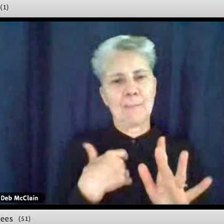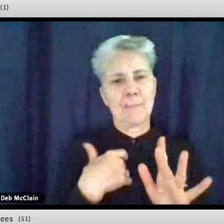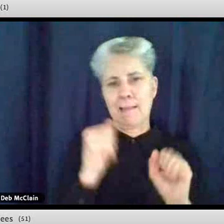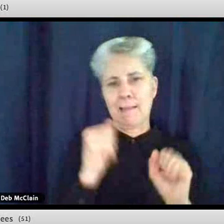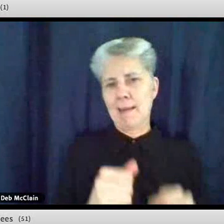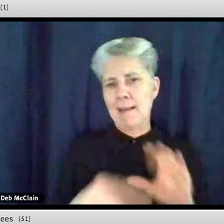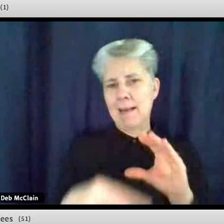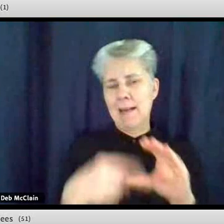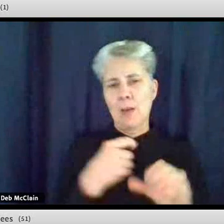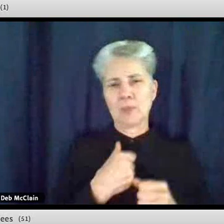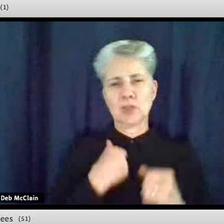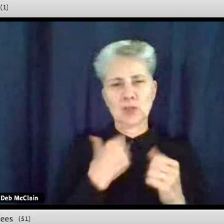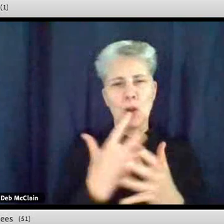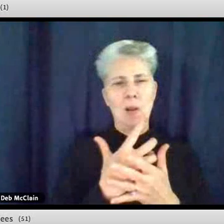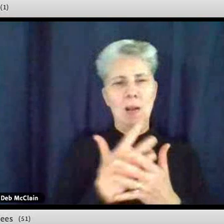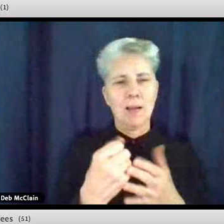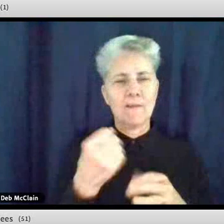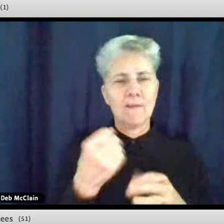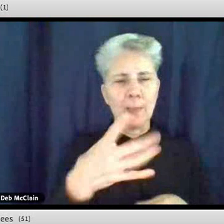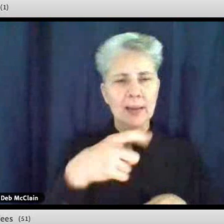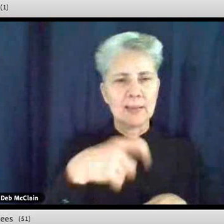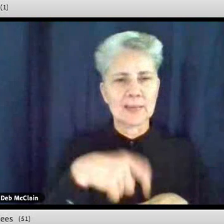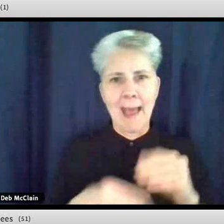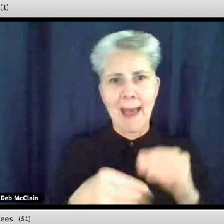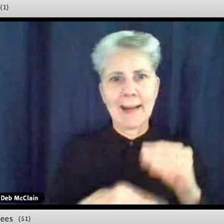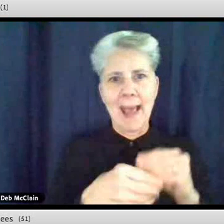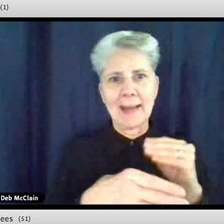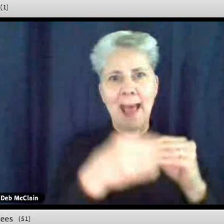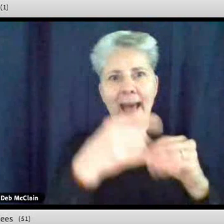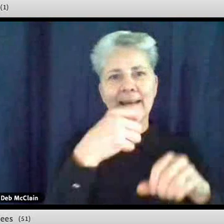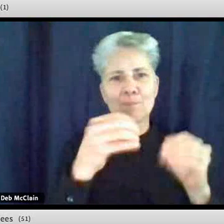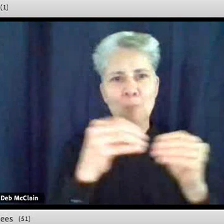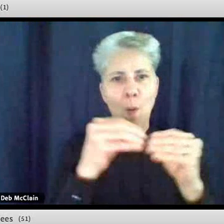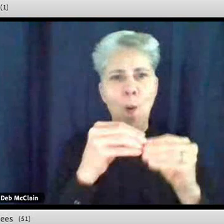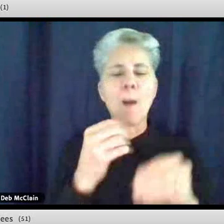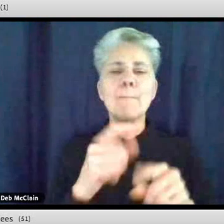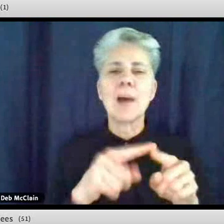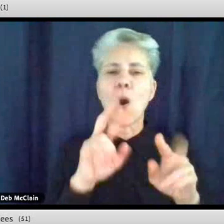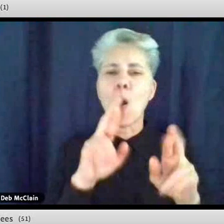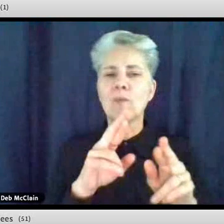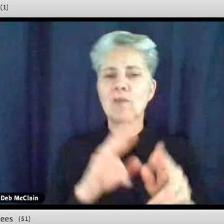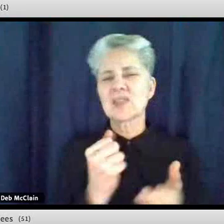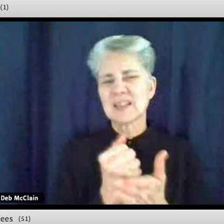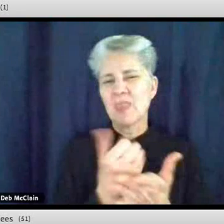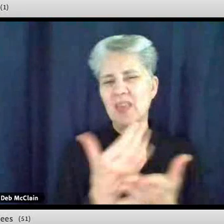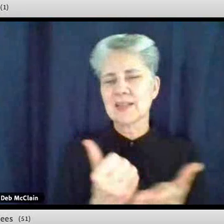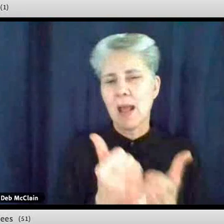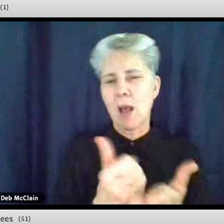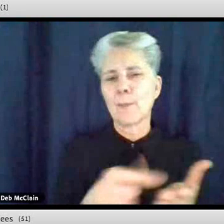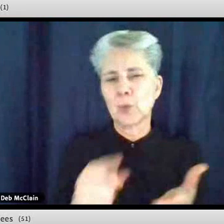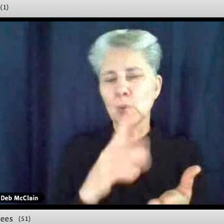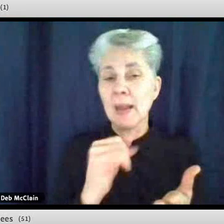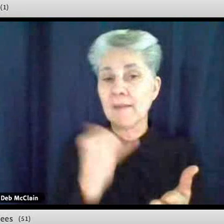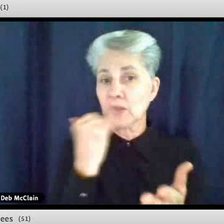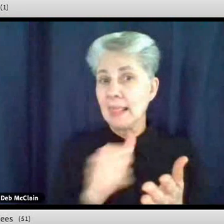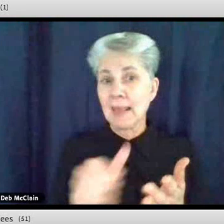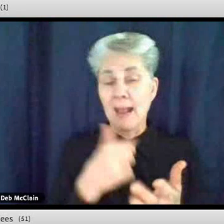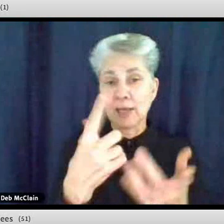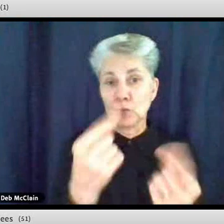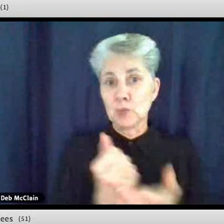that that can help my friend? Please don't hesitate to contact me. I'm sorry we went a few minutes over. I keep adding to this every